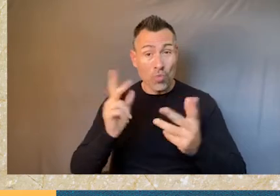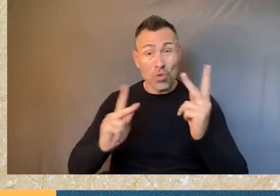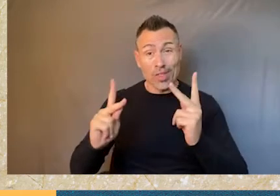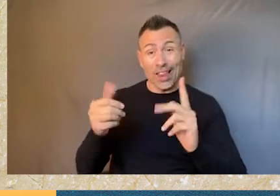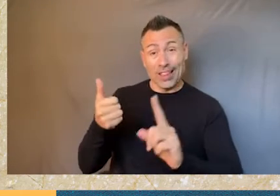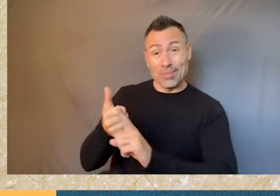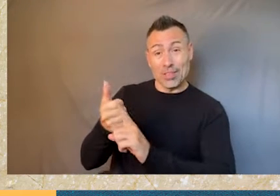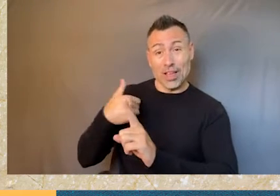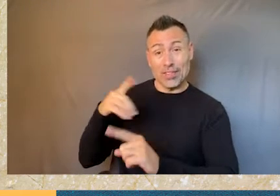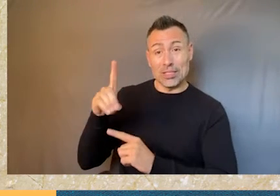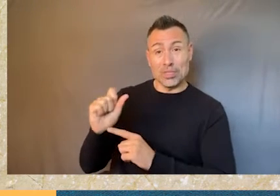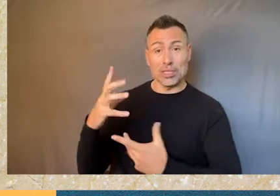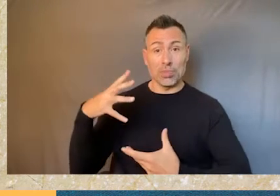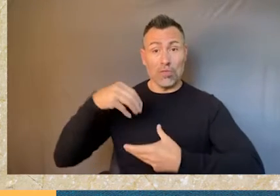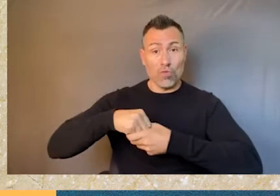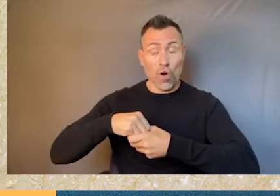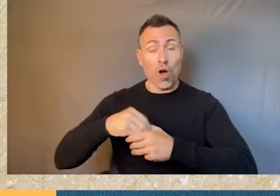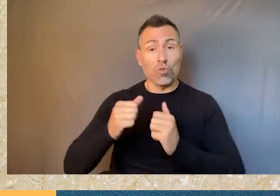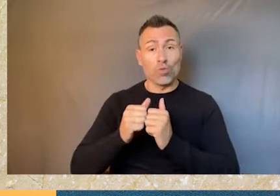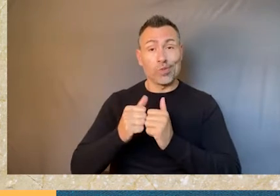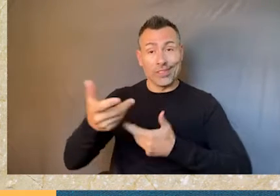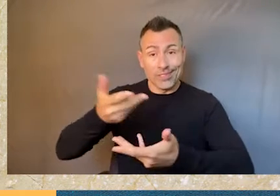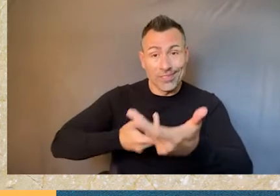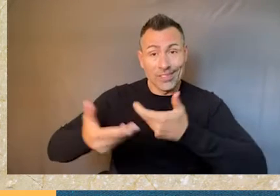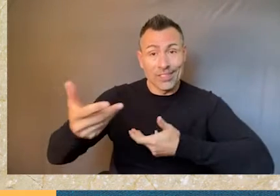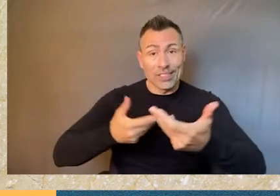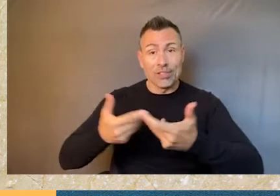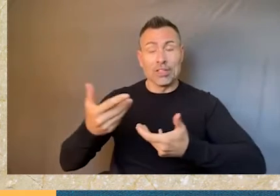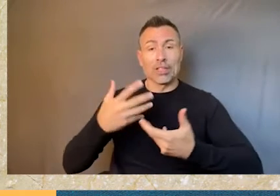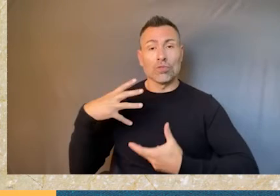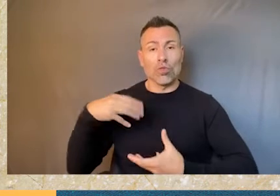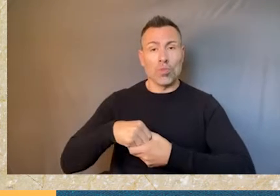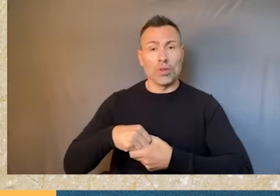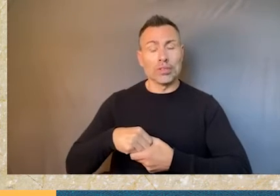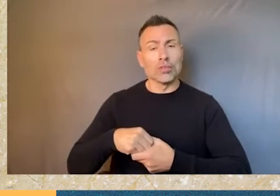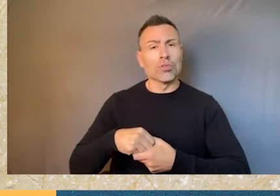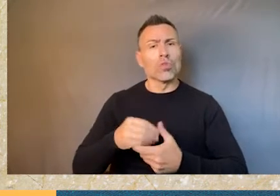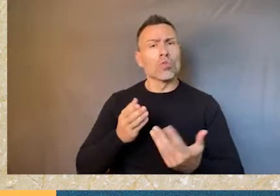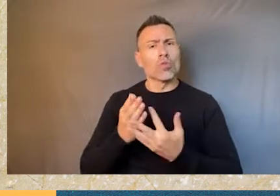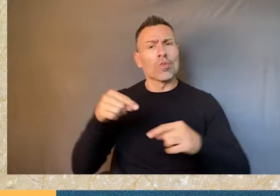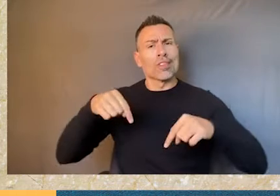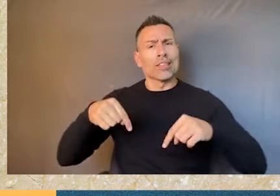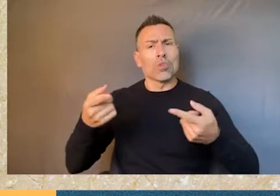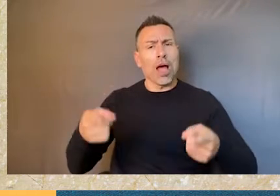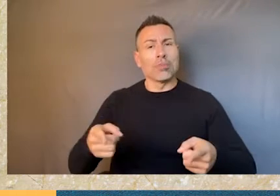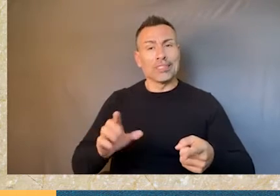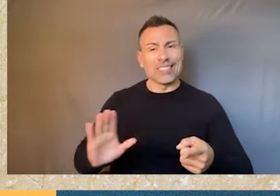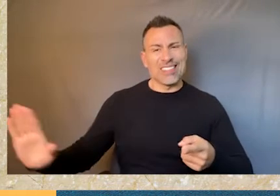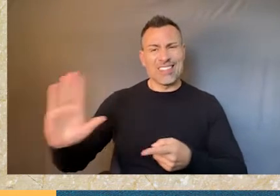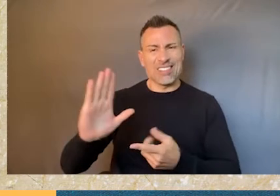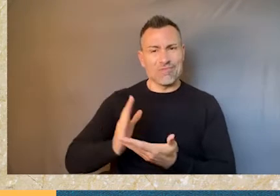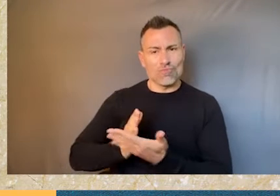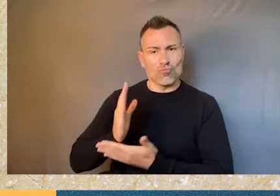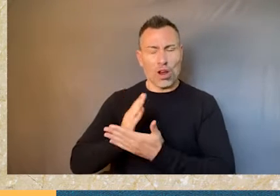engagement. Doing so can empower people with disabilities to take advantage of their rights and participate in social justice and